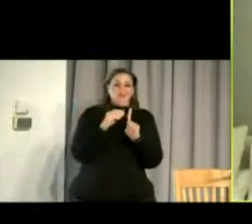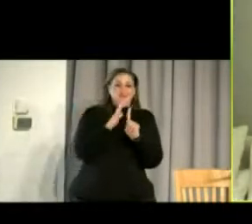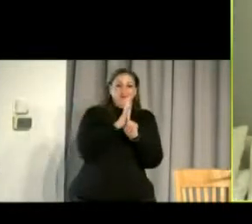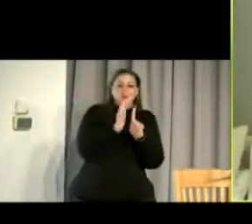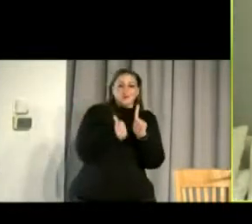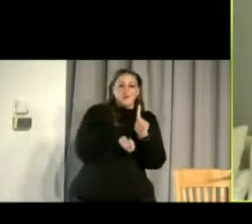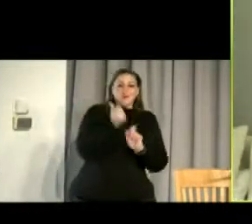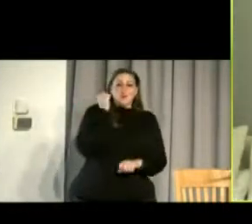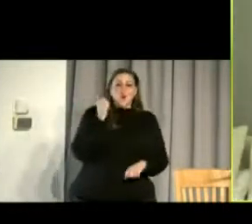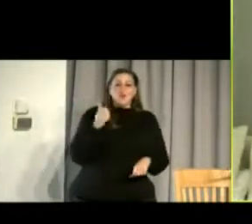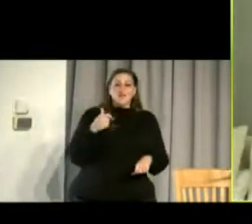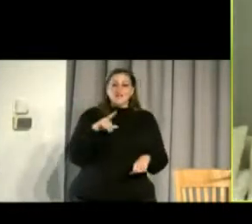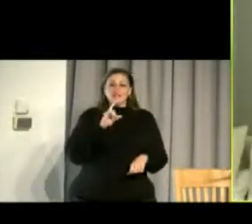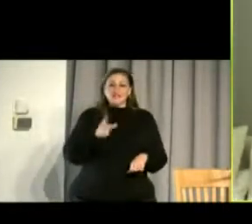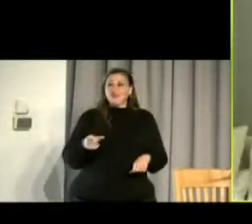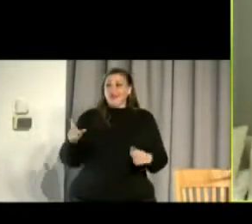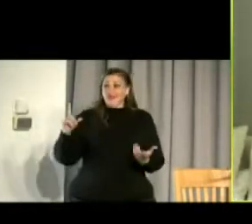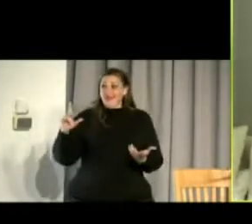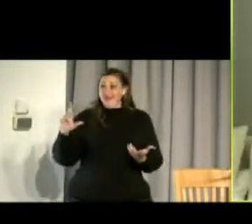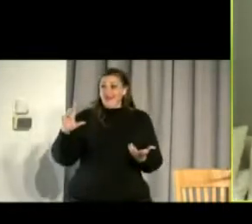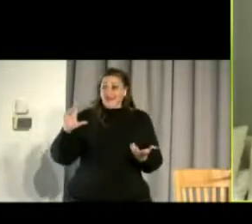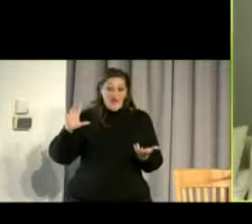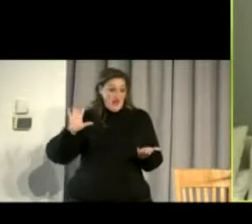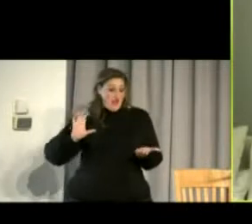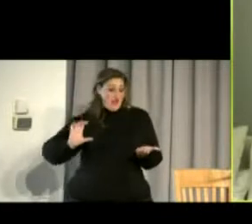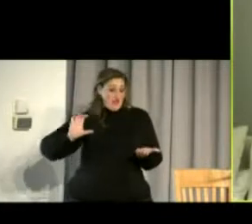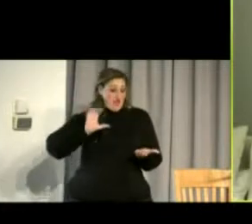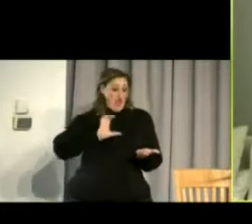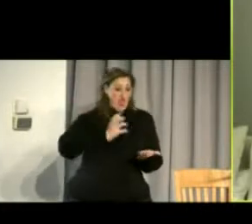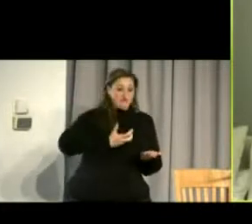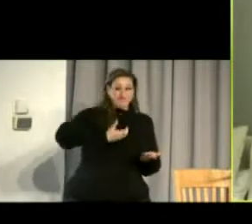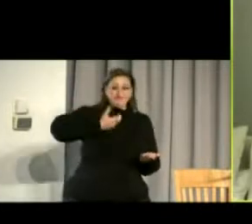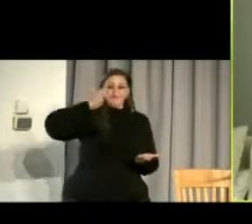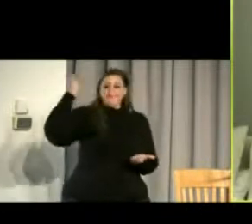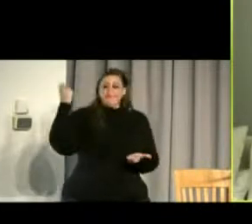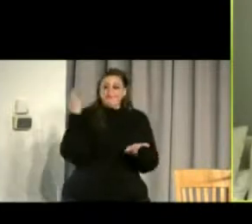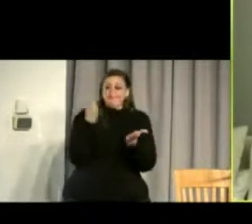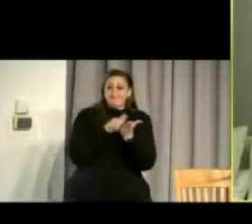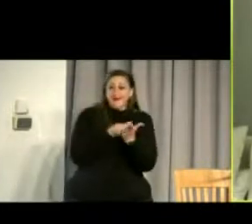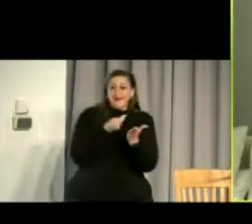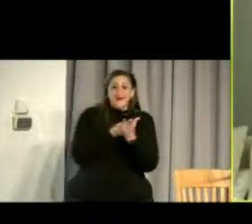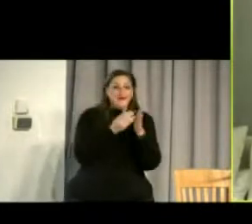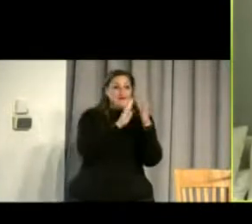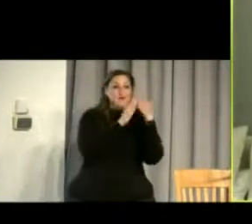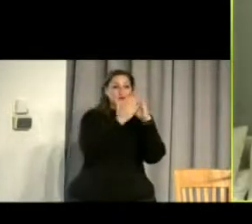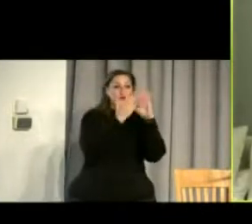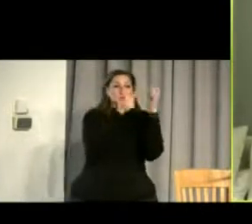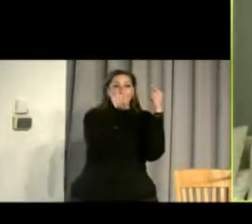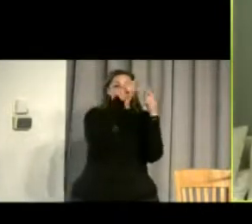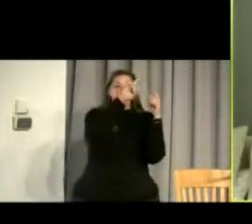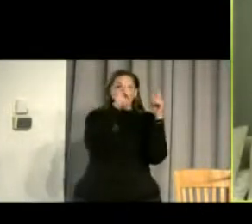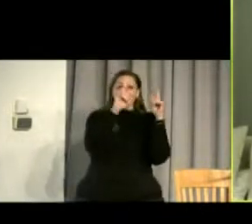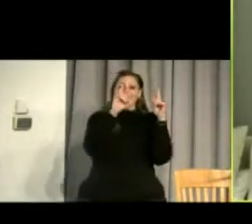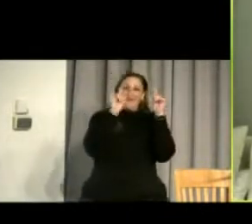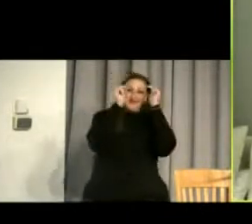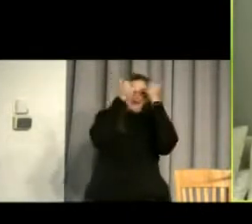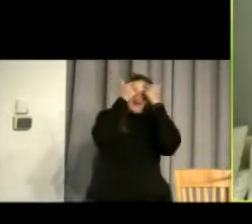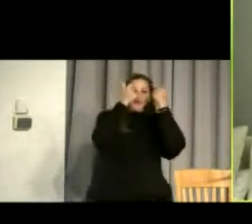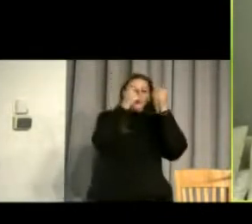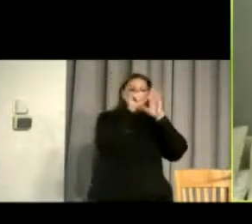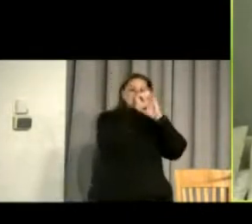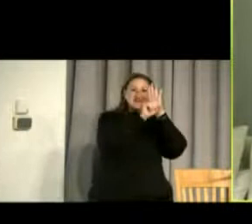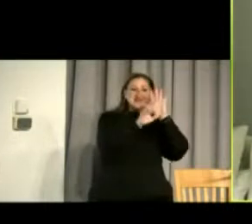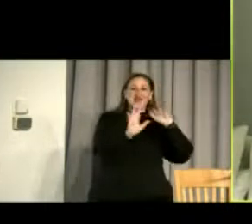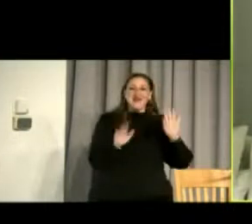honestly the divestment from our communities. It is the failure of the state to,